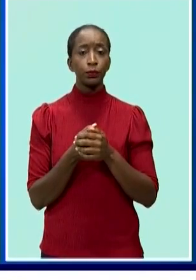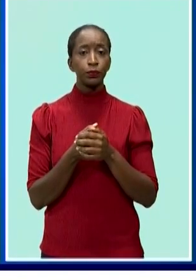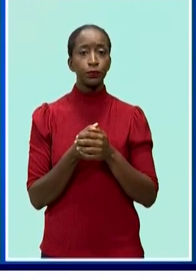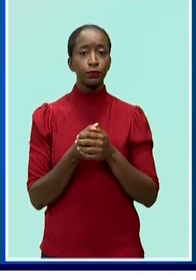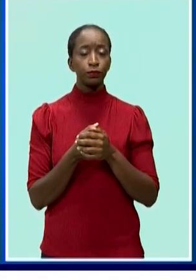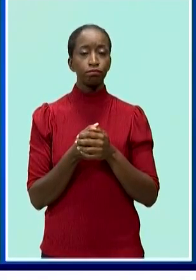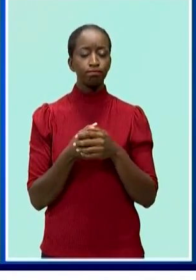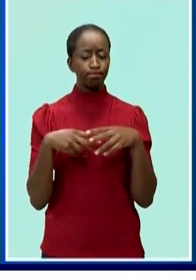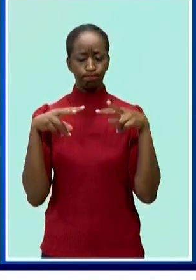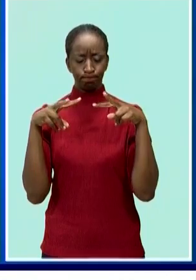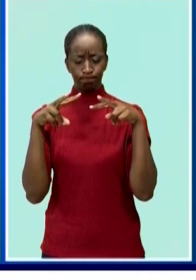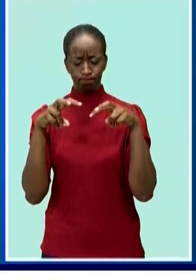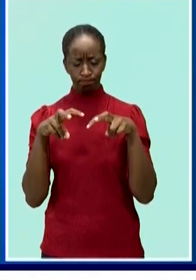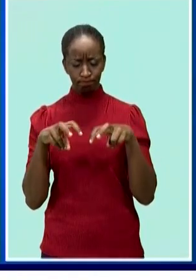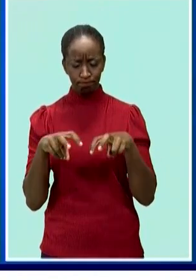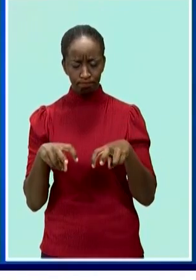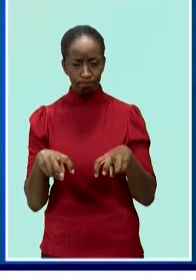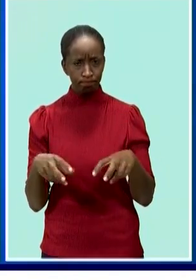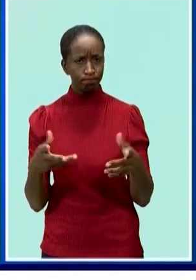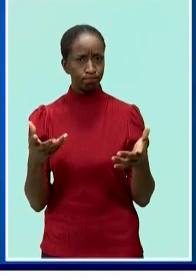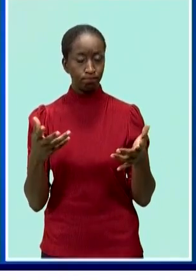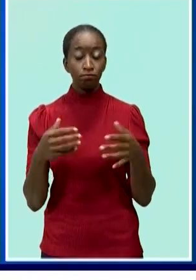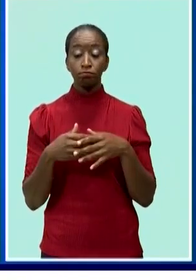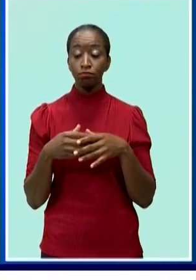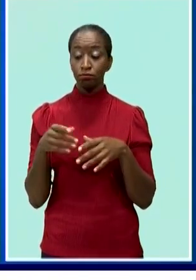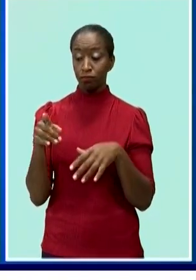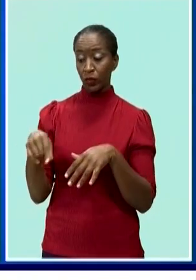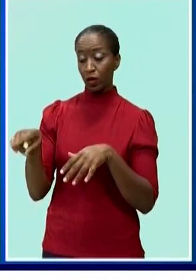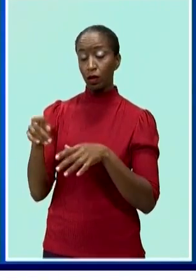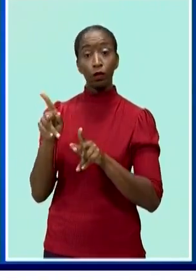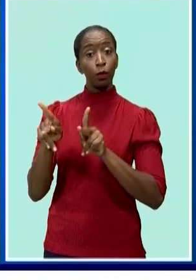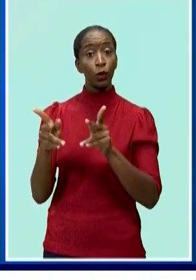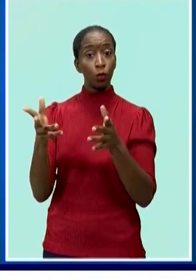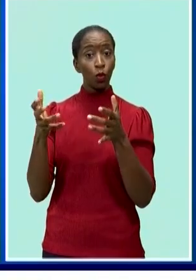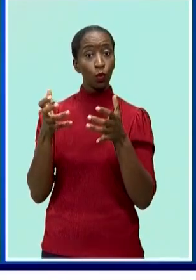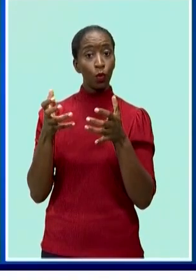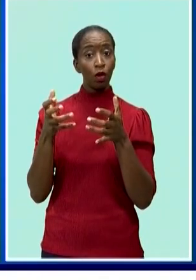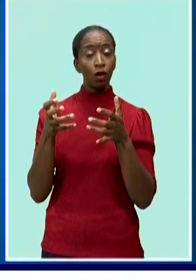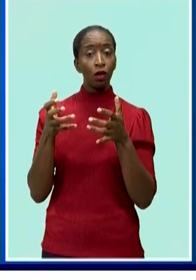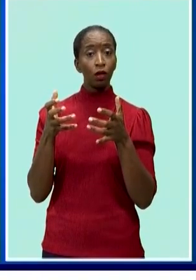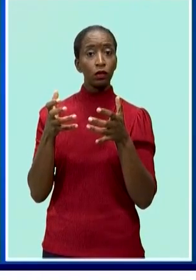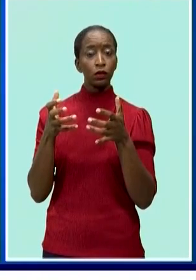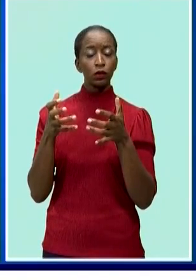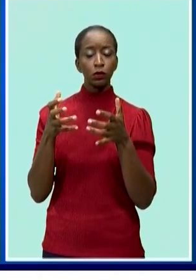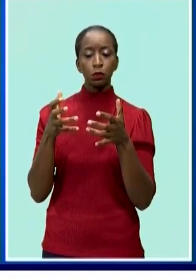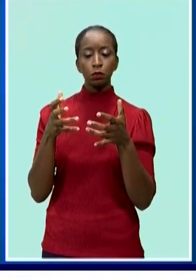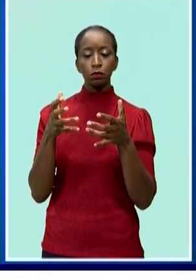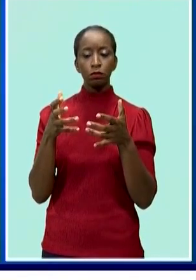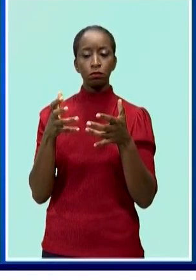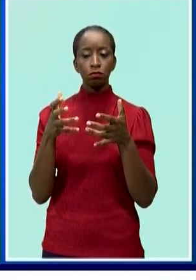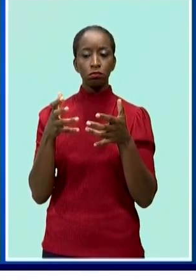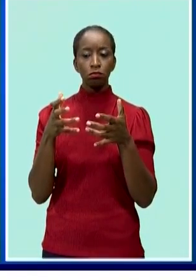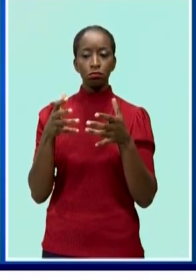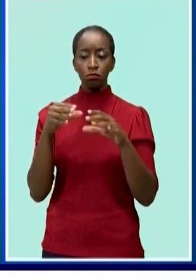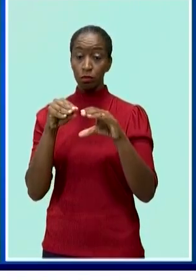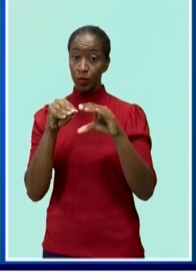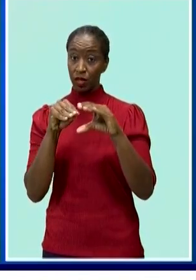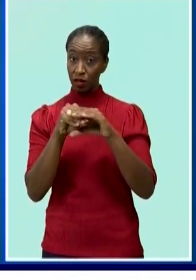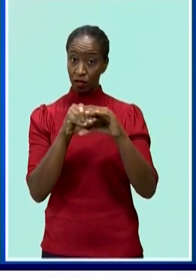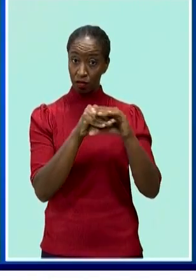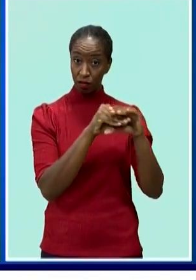carefully the individuals who want to take a major share of companies registered and regulated in Barbados